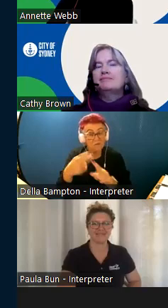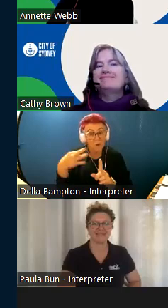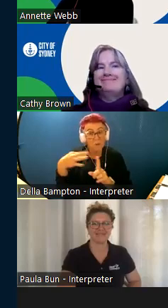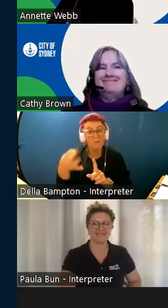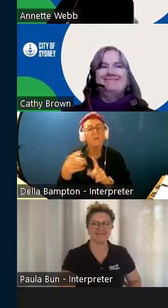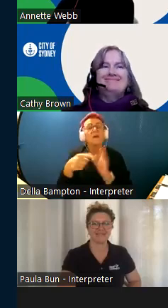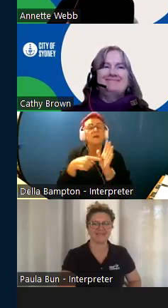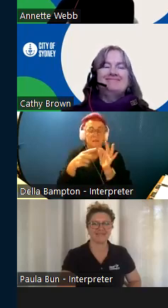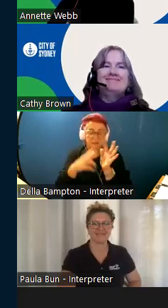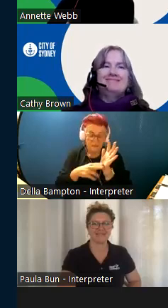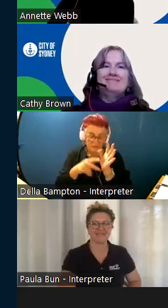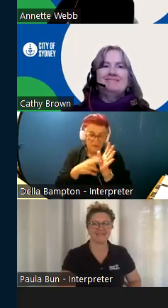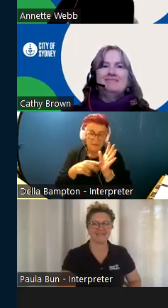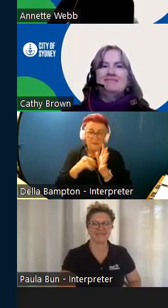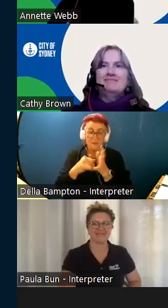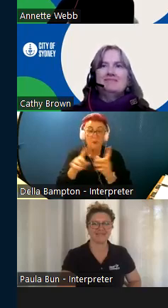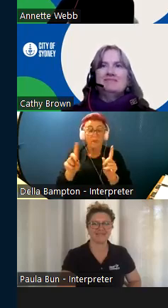Tenants, yeah. Well,